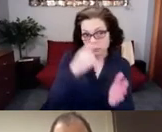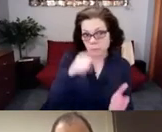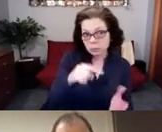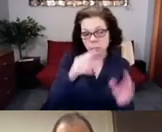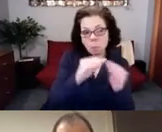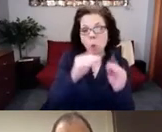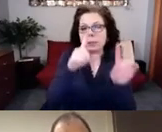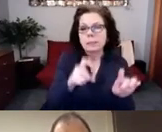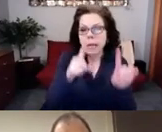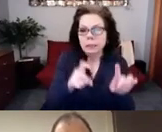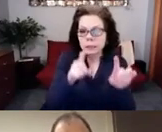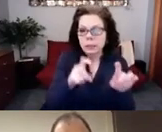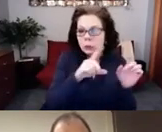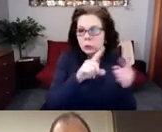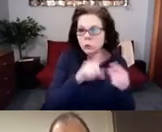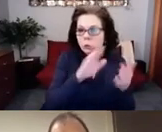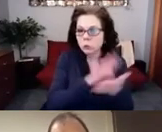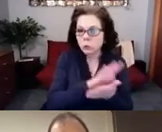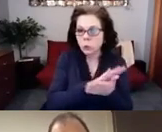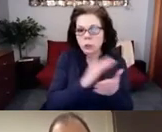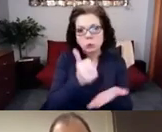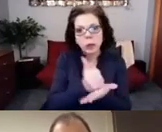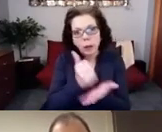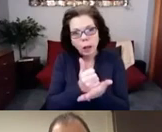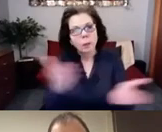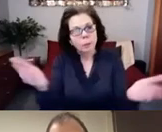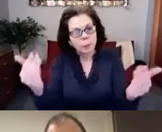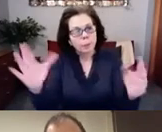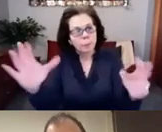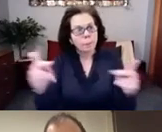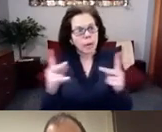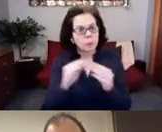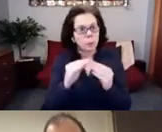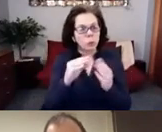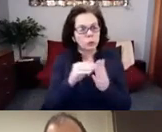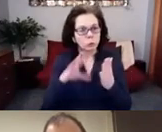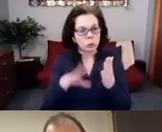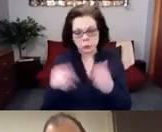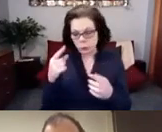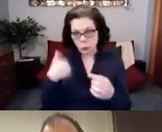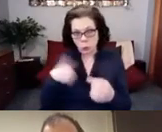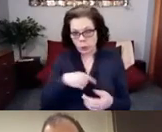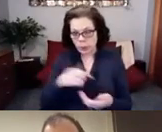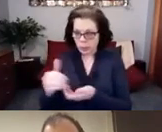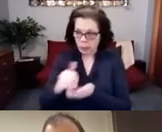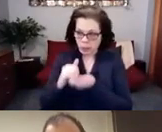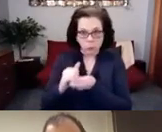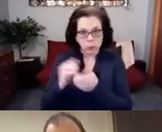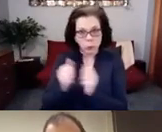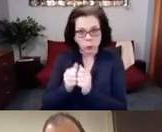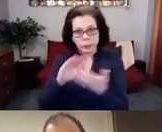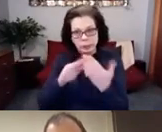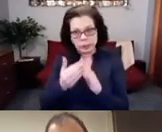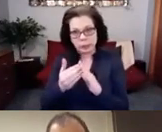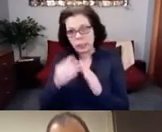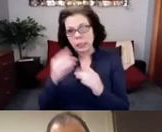to help bring more students back. We've done some collaboration with the city and looking at bringing in the Abbott